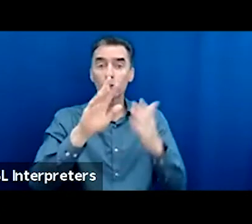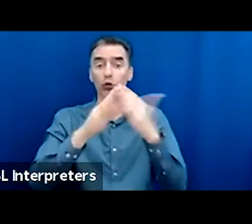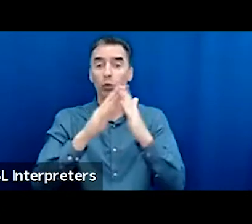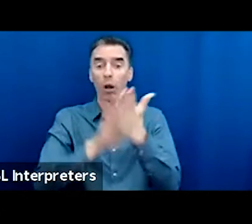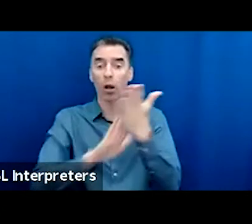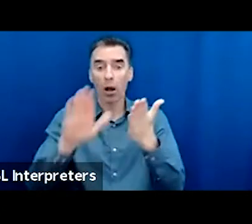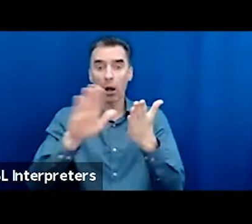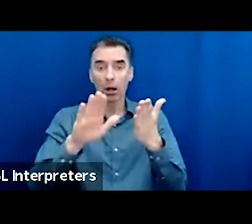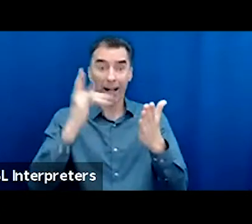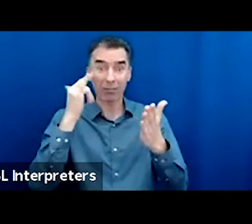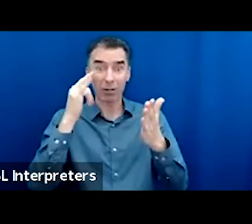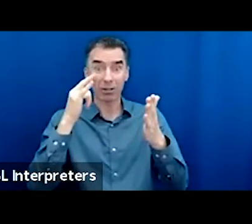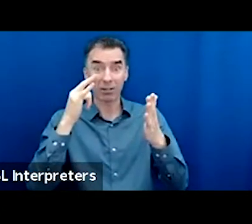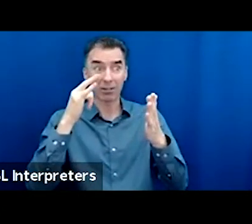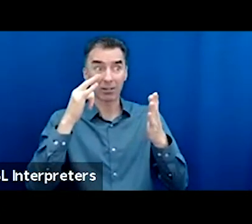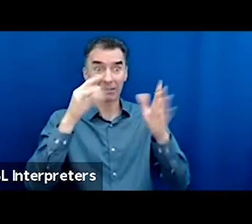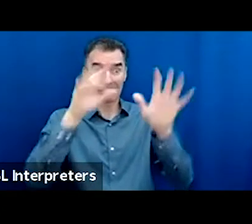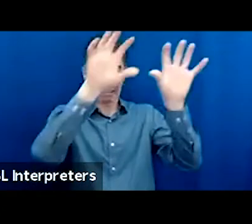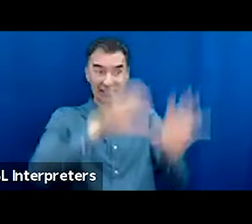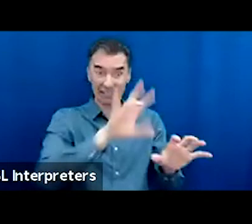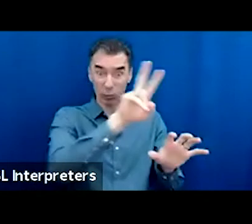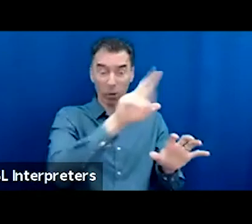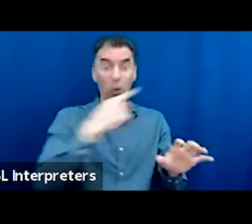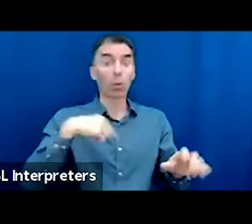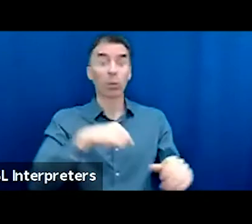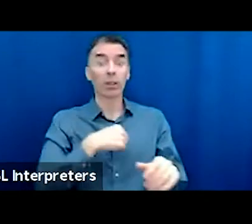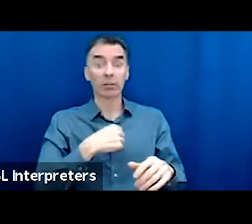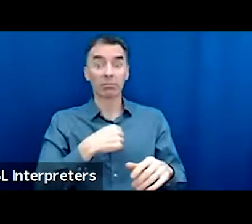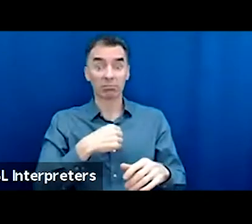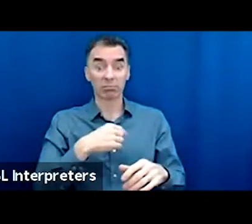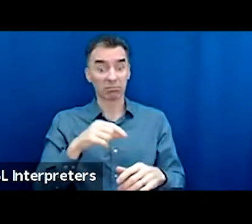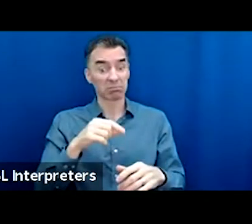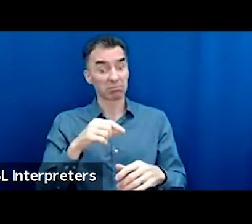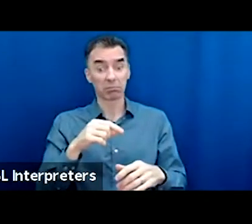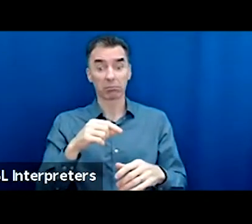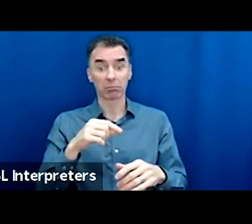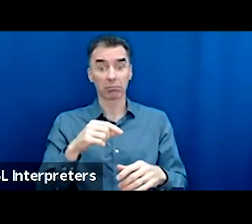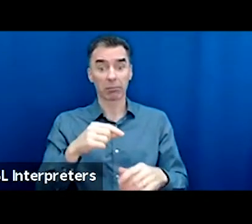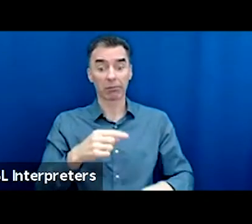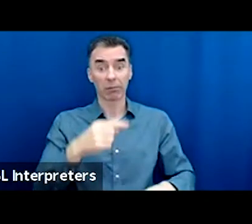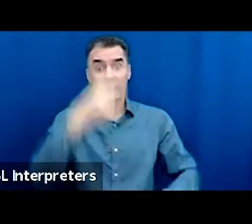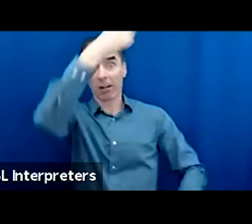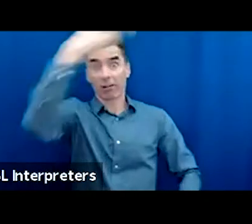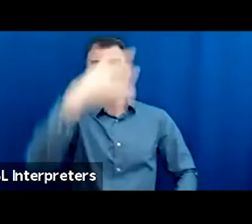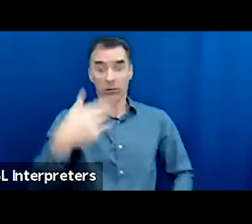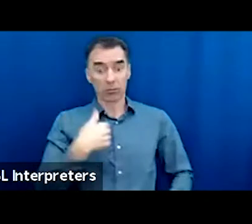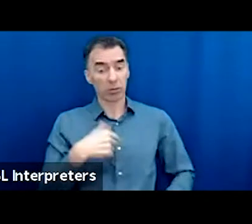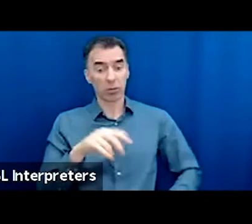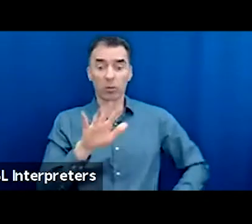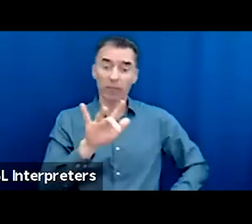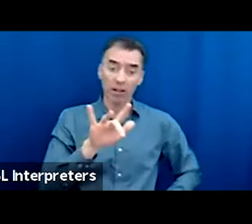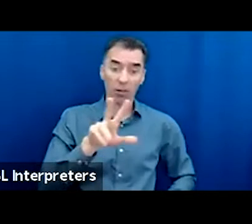California, and we rank consistently right in the middle, 25th to 30th, depending on experience